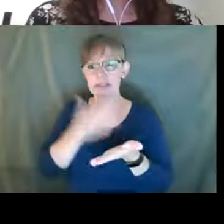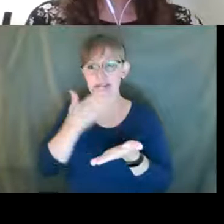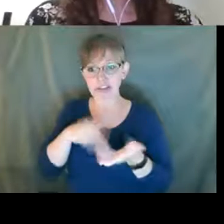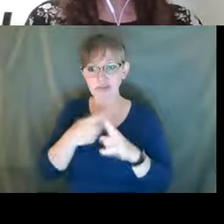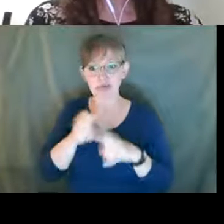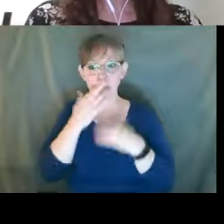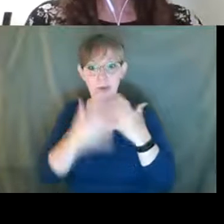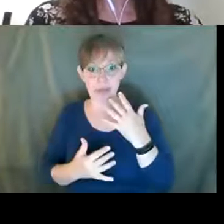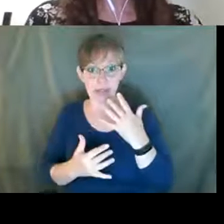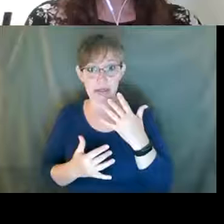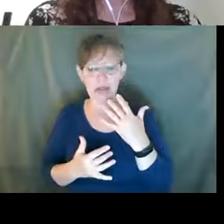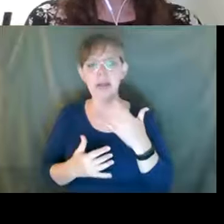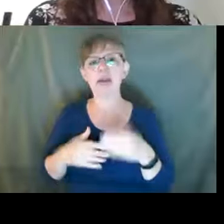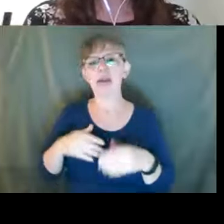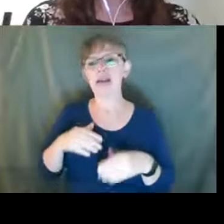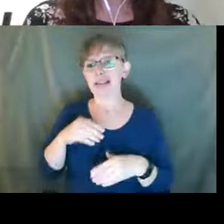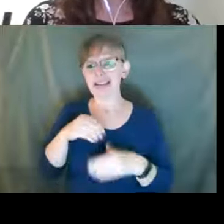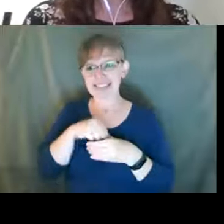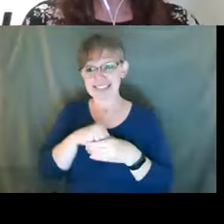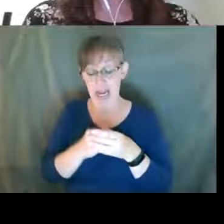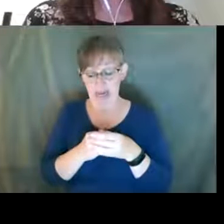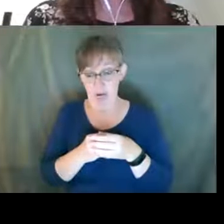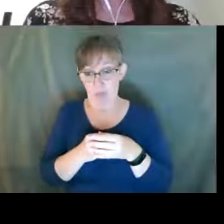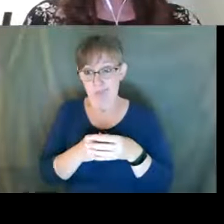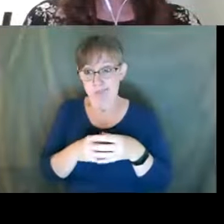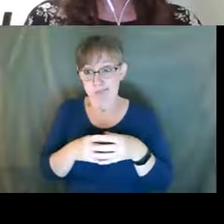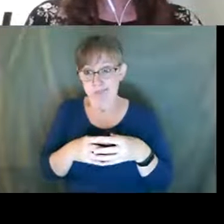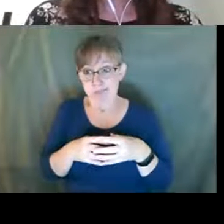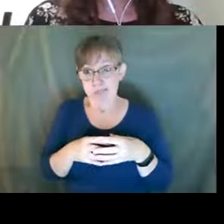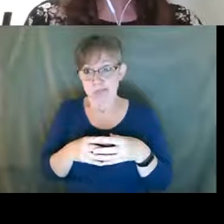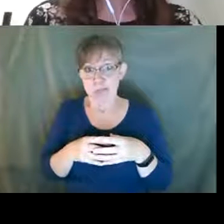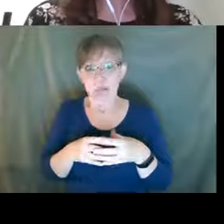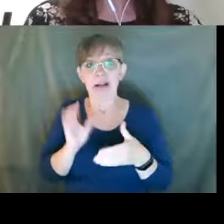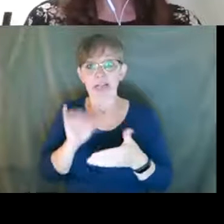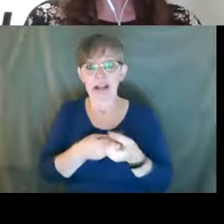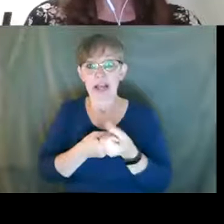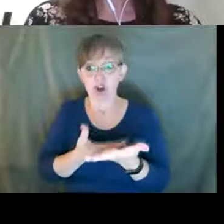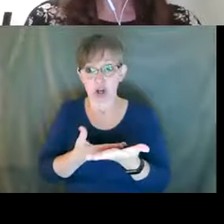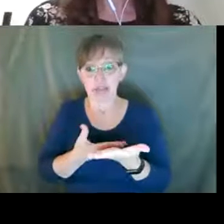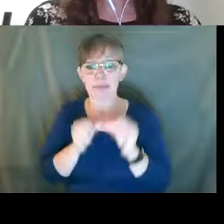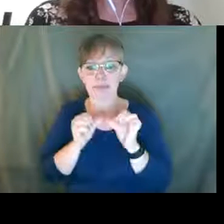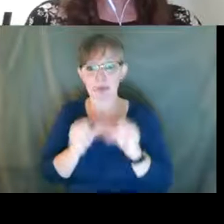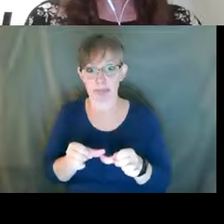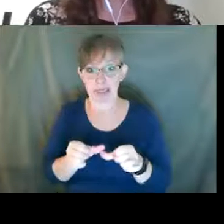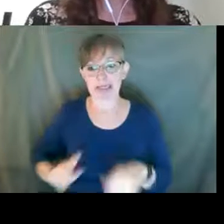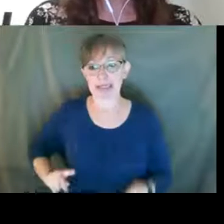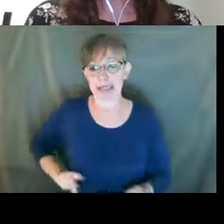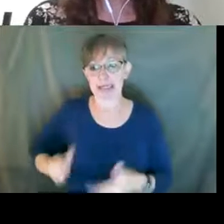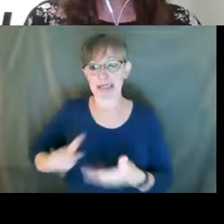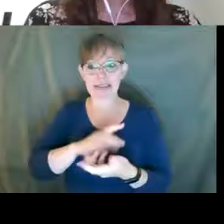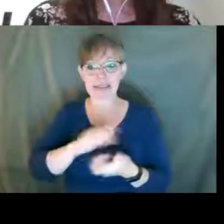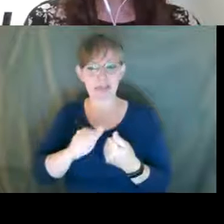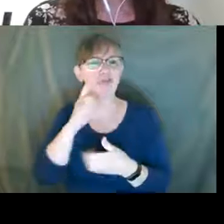the lining, leading to fluid retention and swelling of the tissue, which can lead to permanent kidney damage. For